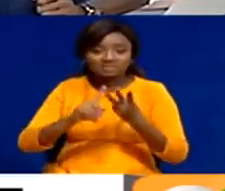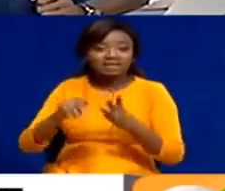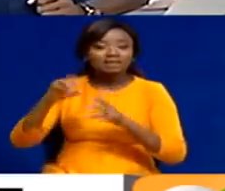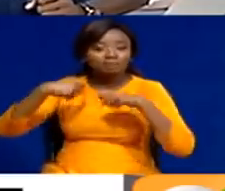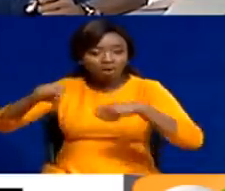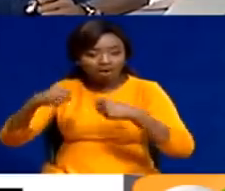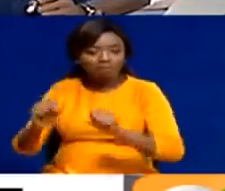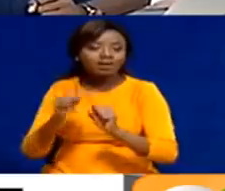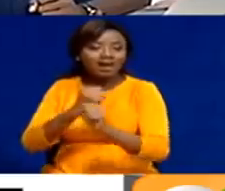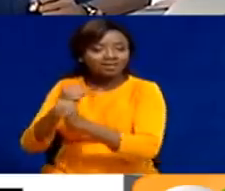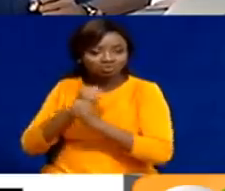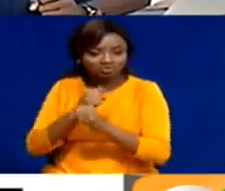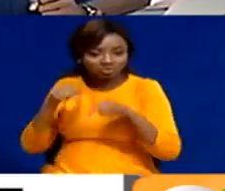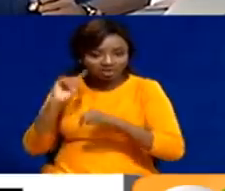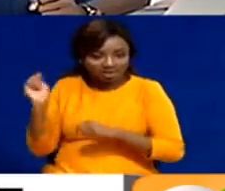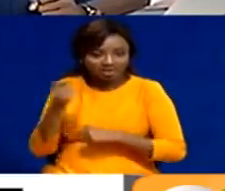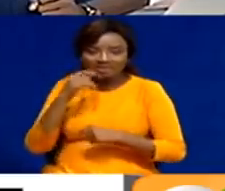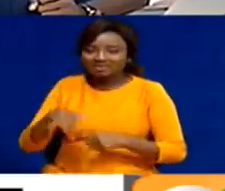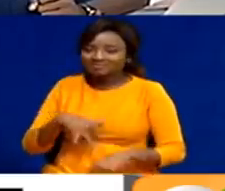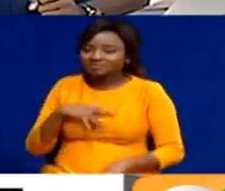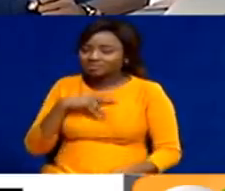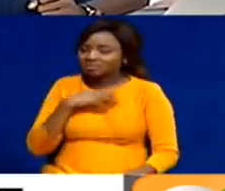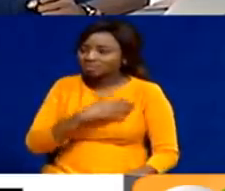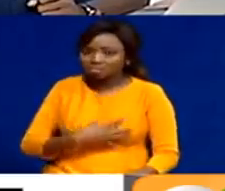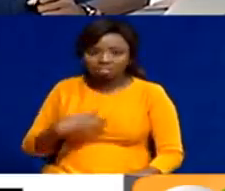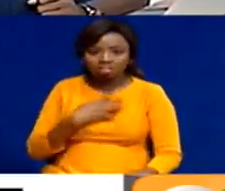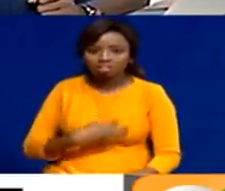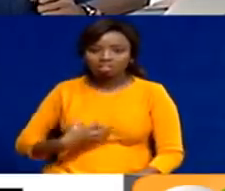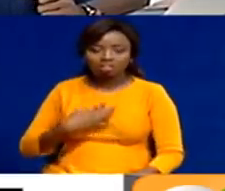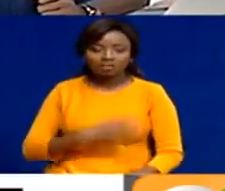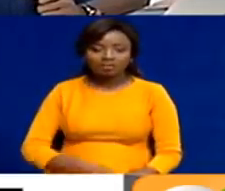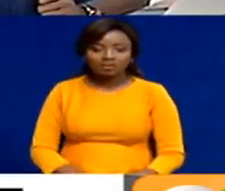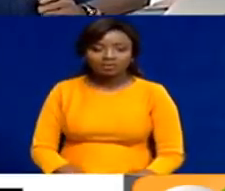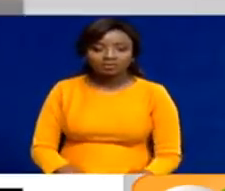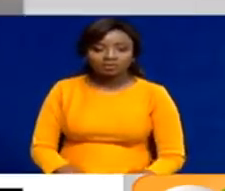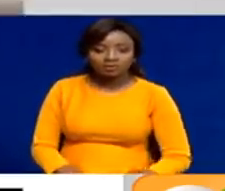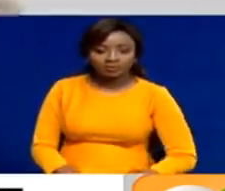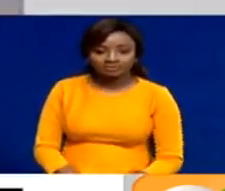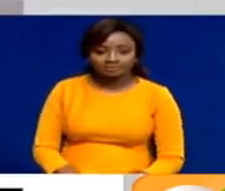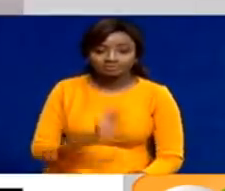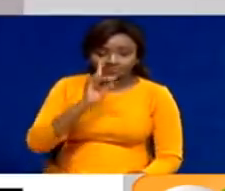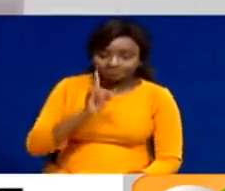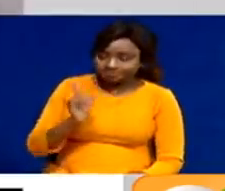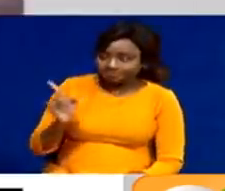Safety Association of Kenya, have all expressed disgust over the incident.